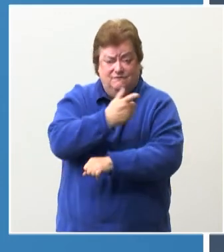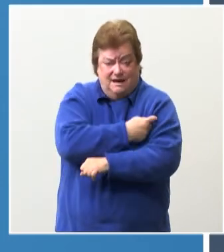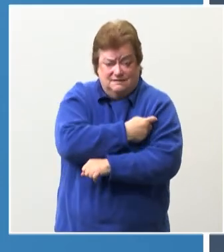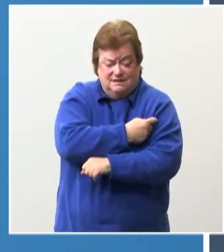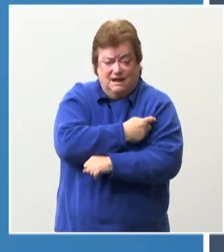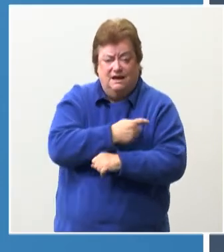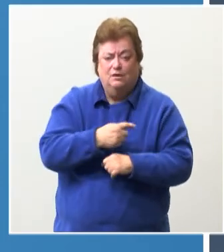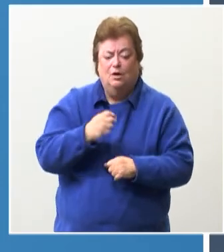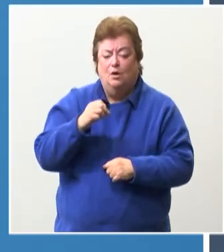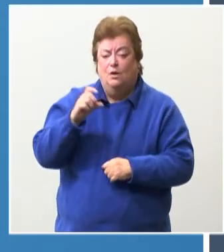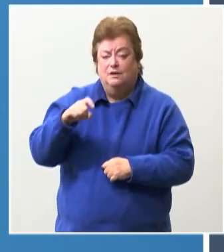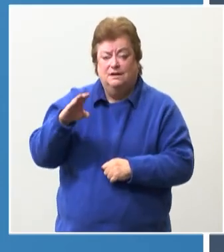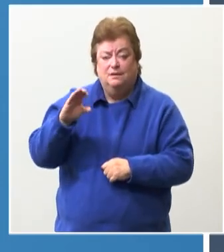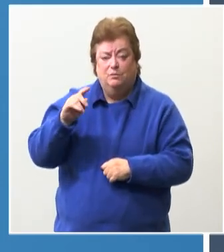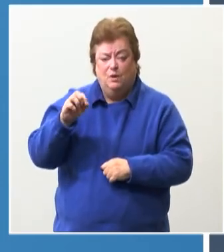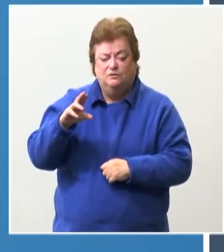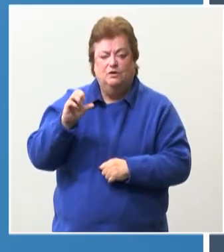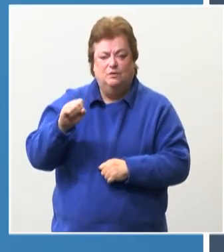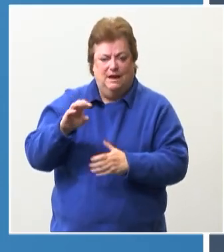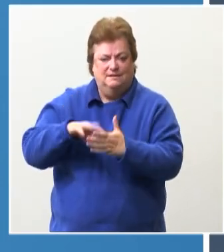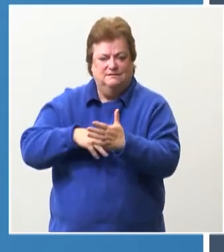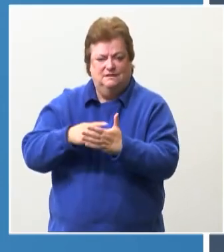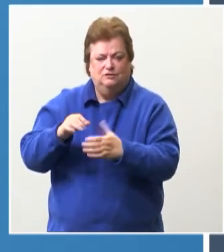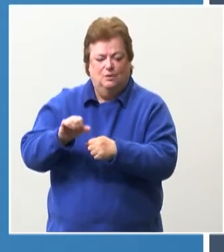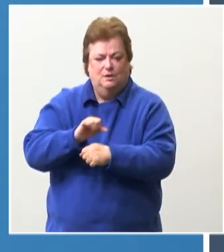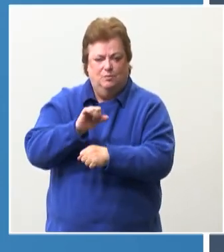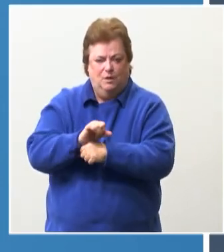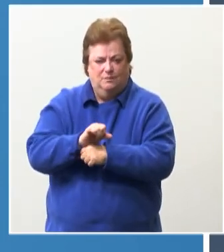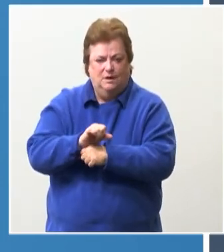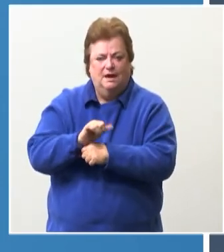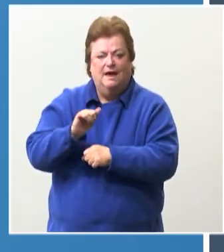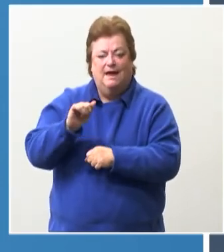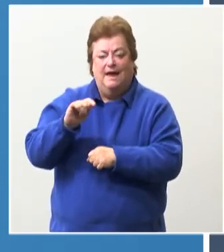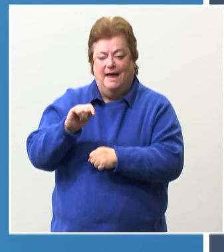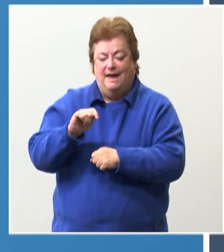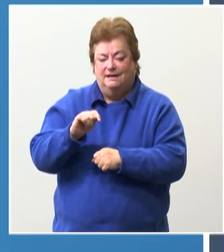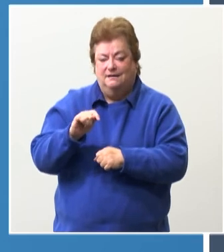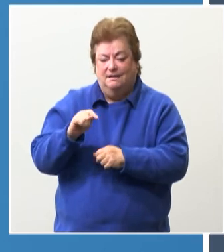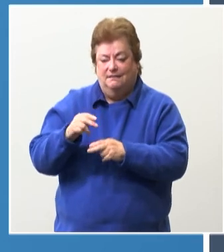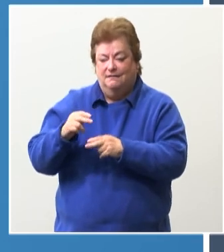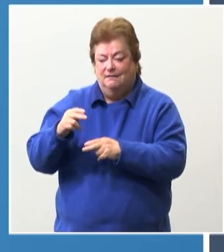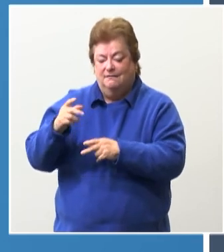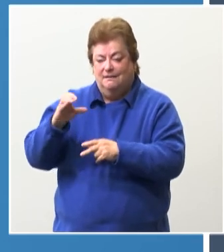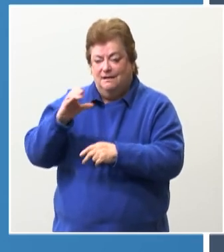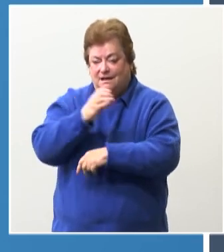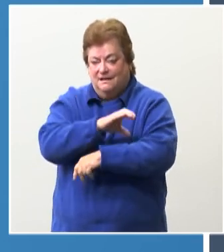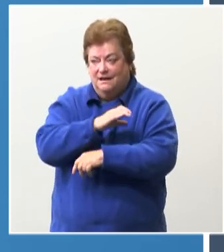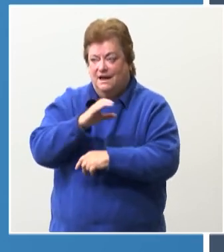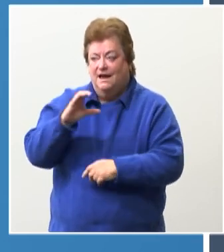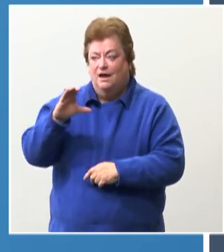vaccinated or a booster dose, you can schedule an appointment at an upcoming clinic at